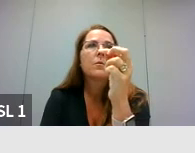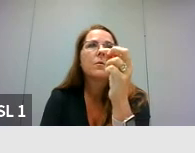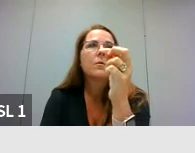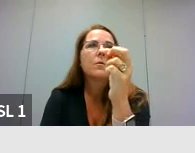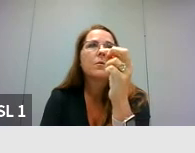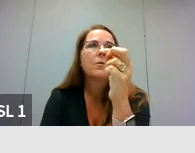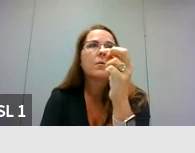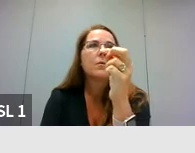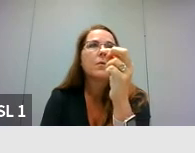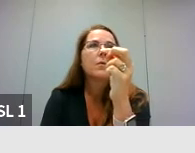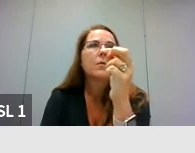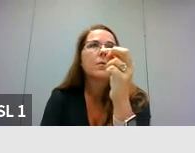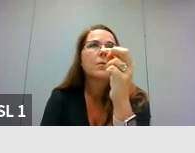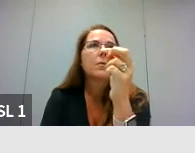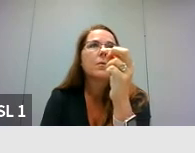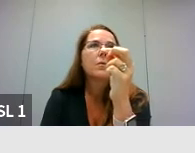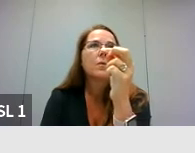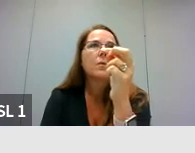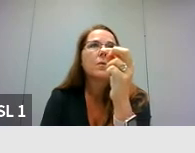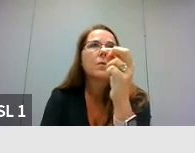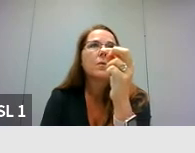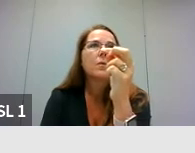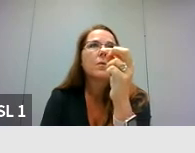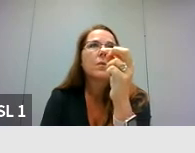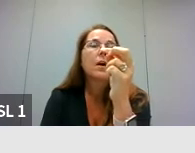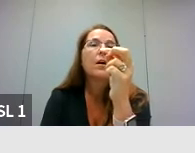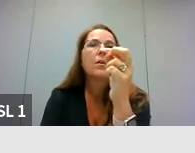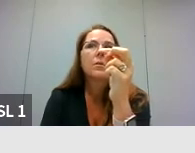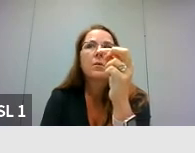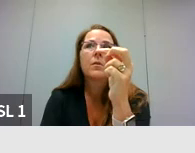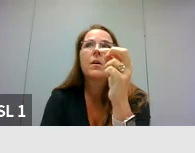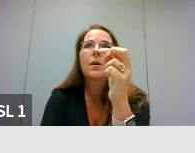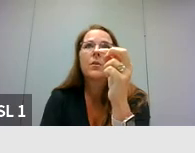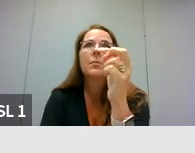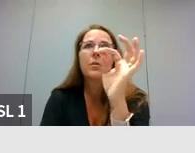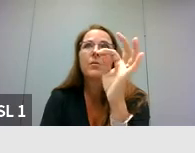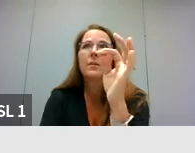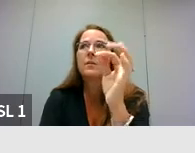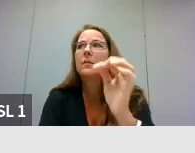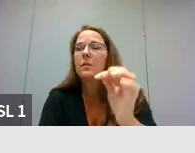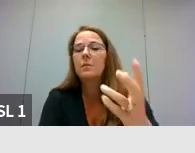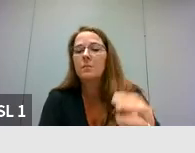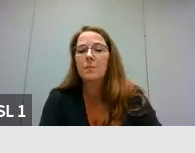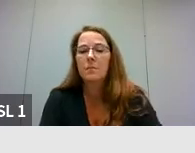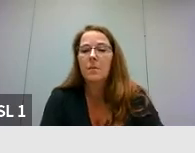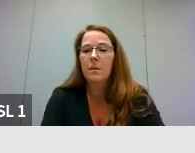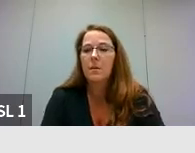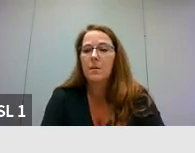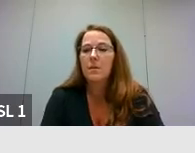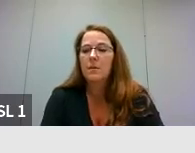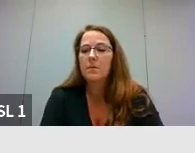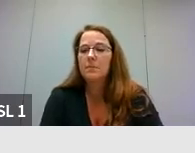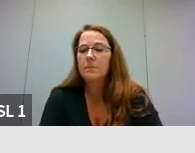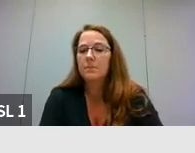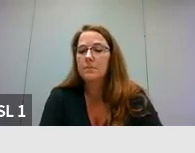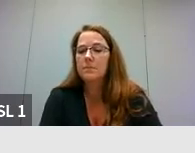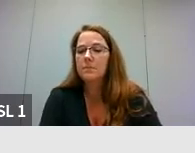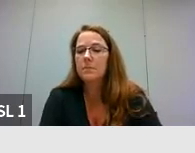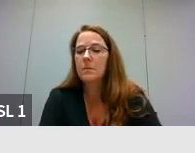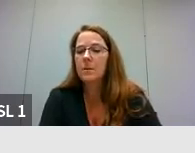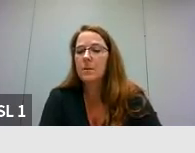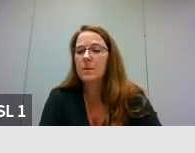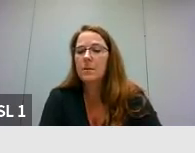I'm may seeing become, captioning on Zoom too, so that's great, it's coming through and it's on Zoom and on YouTube. Perfect. I don't see it on YouTube yet,